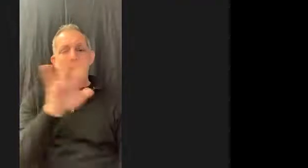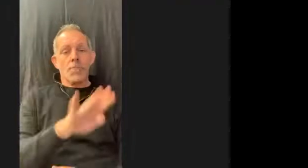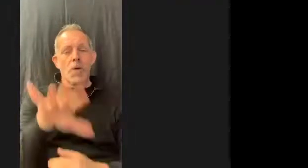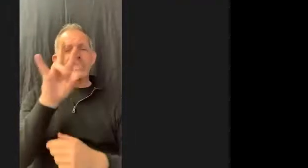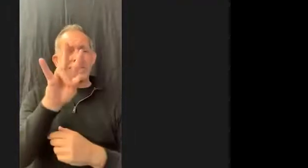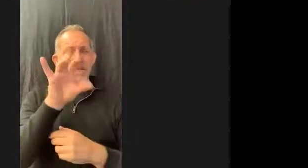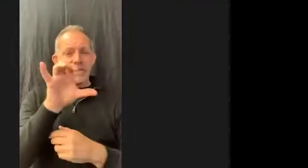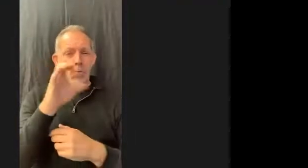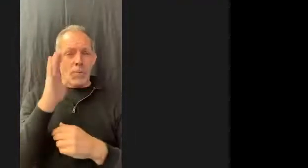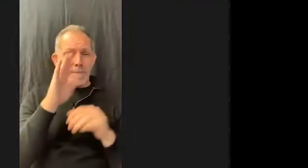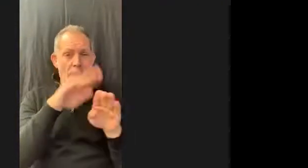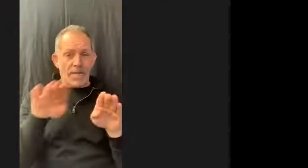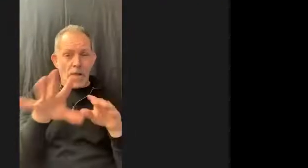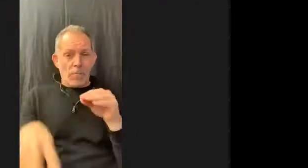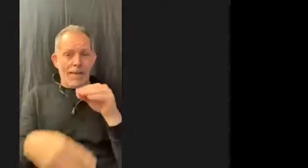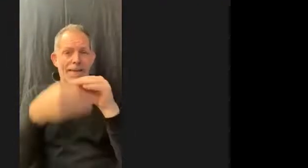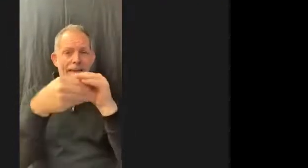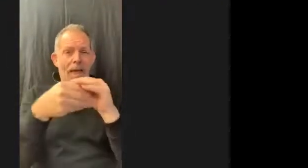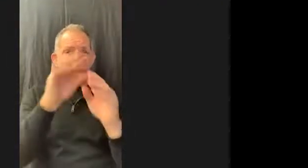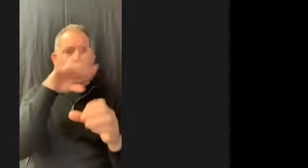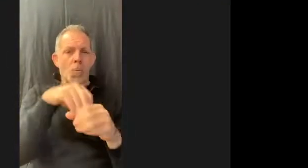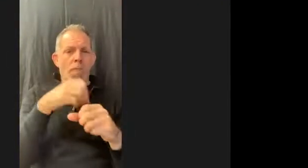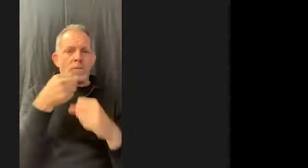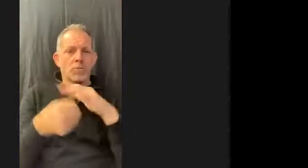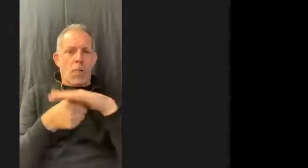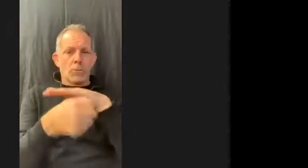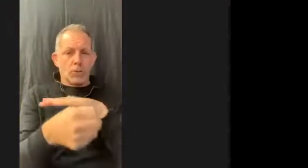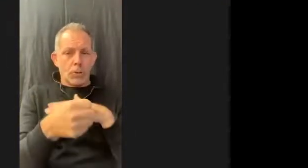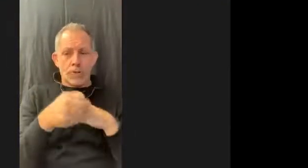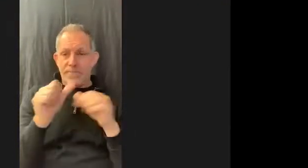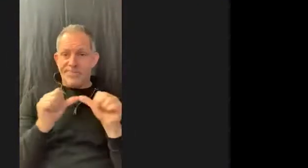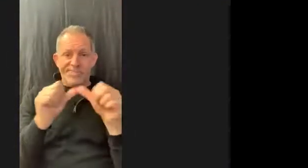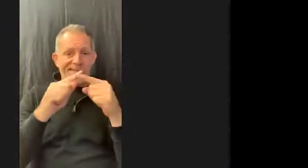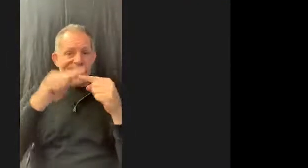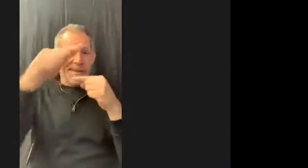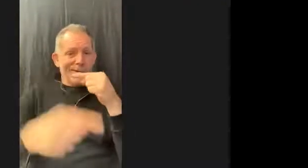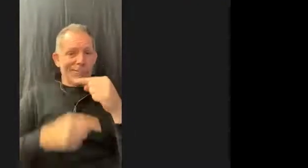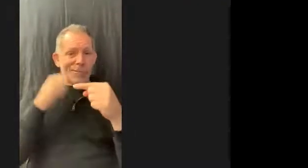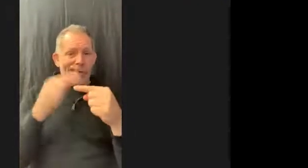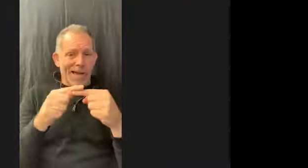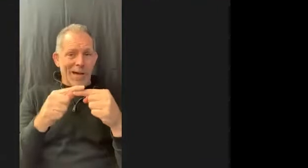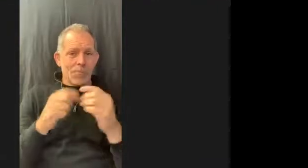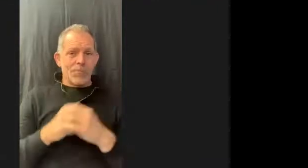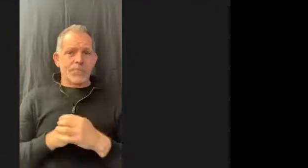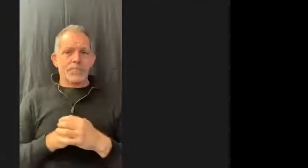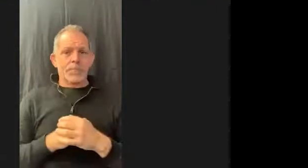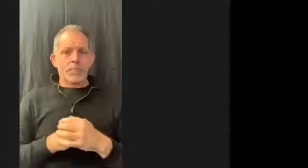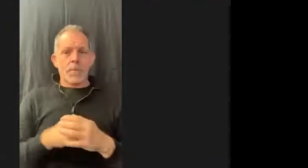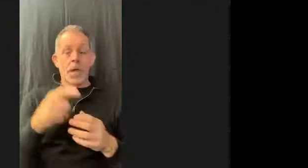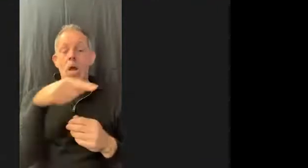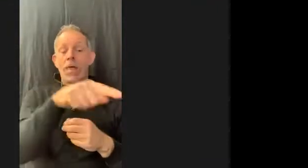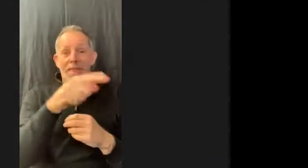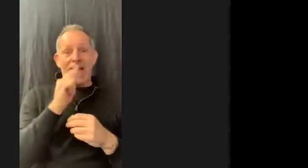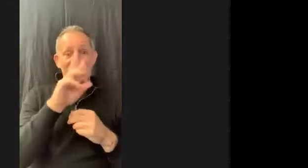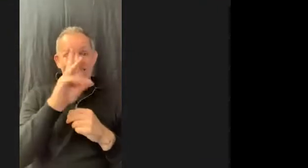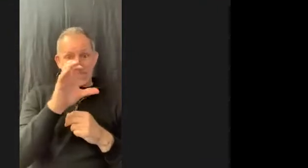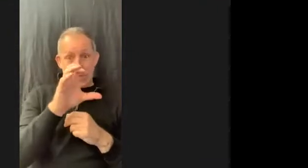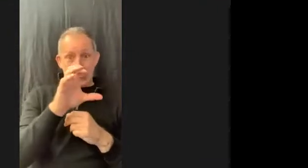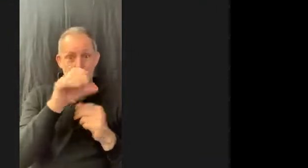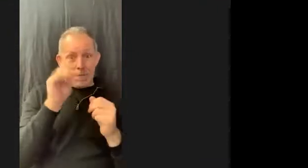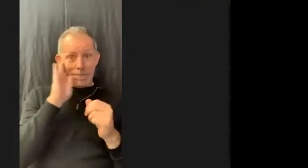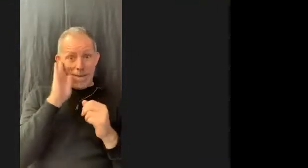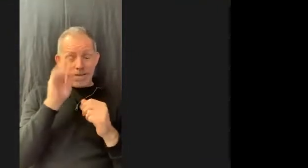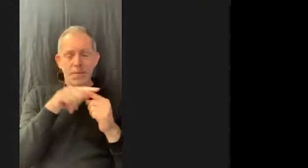600 year-round, and approximately 100 cold weather beds, so a total of over 700. Over the past few years and